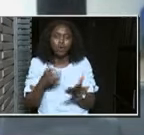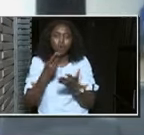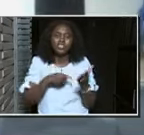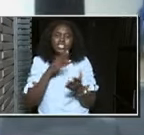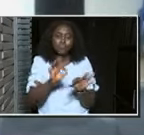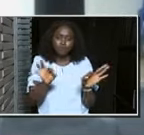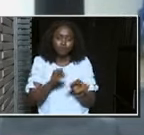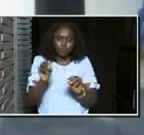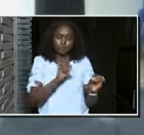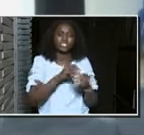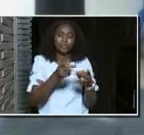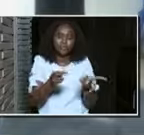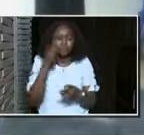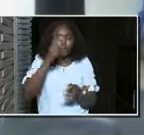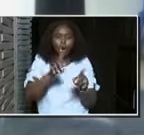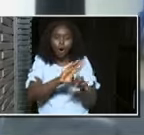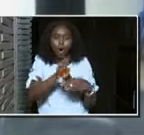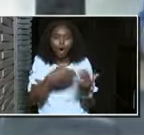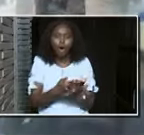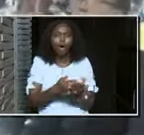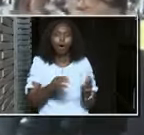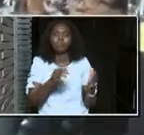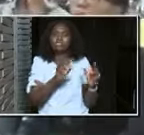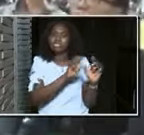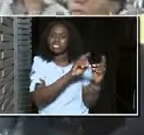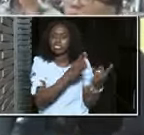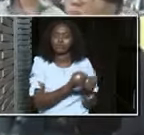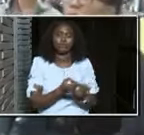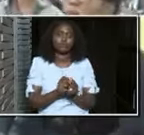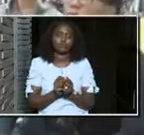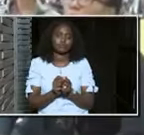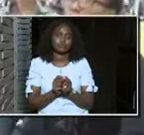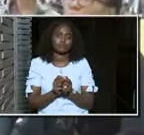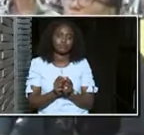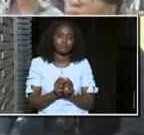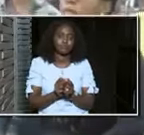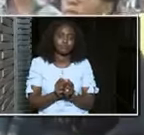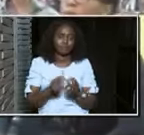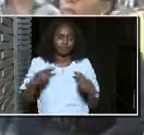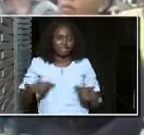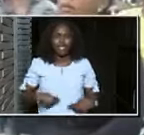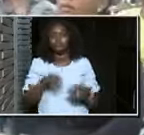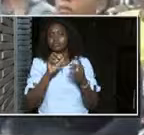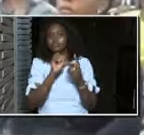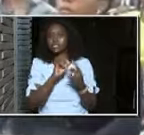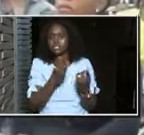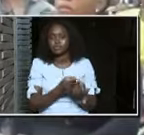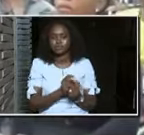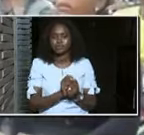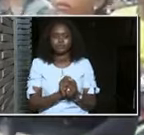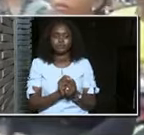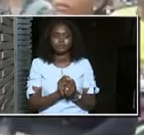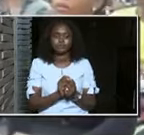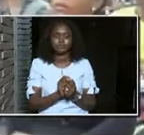all sectors? Thank you. Valentine is concerned about the health sector. What will our candidate